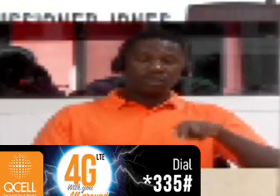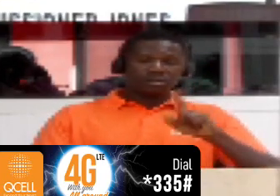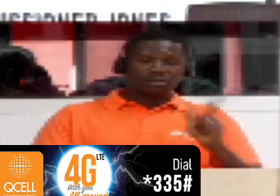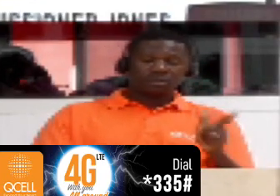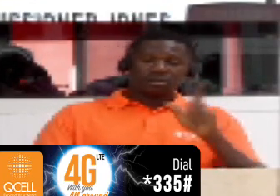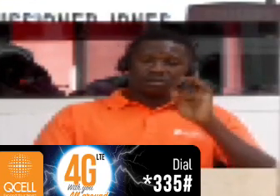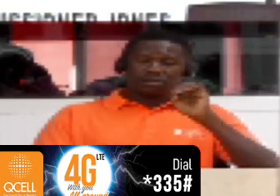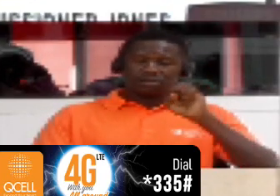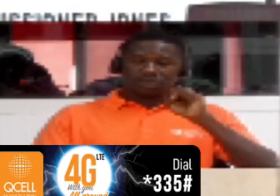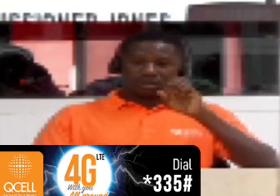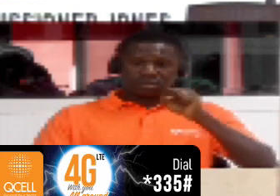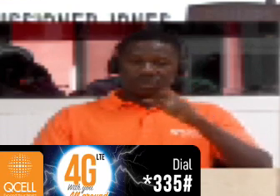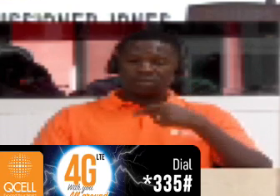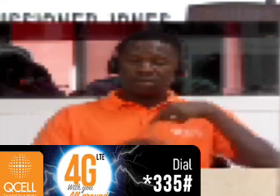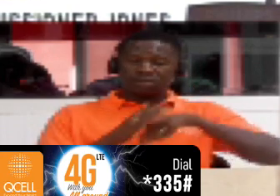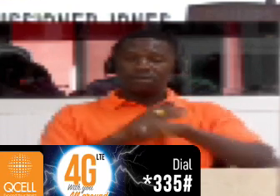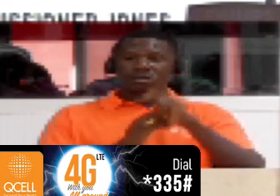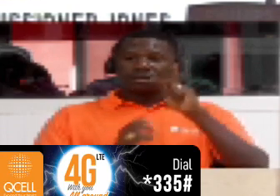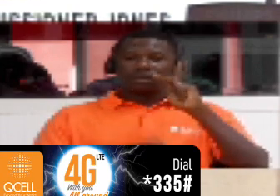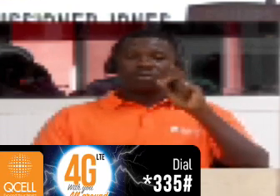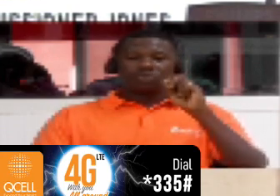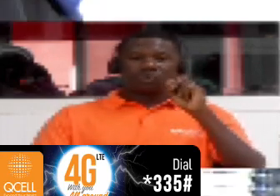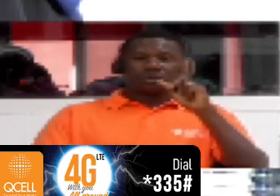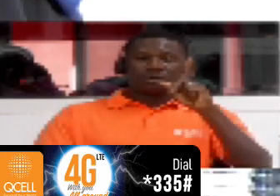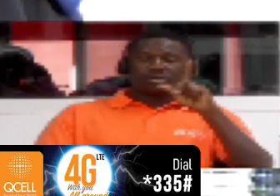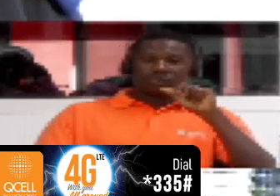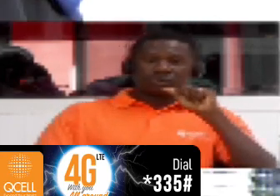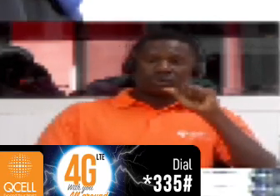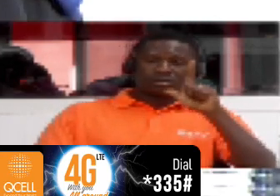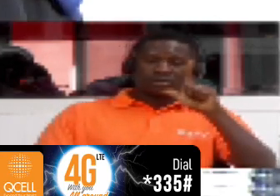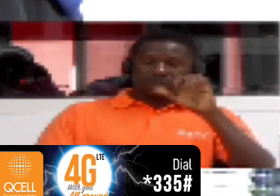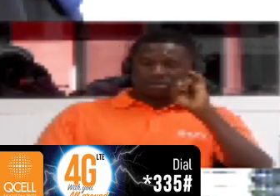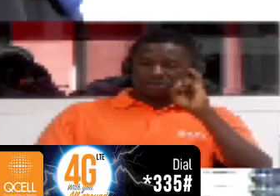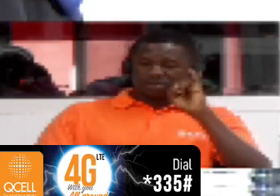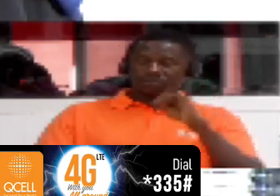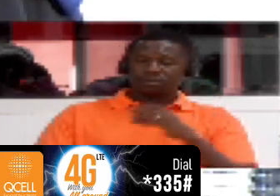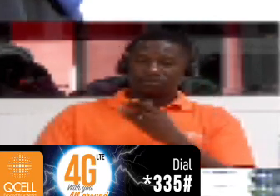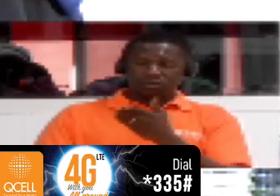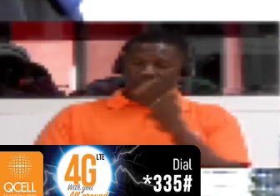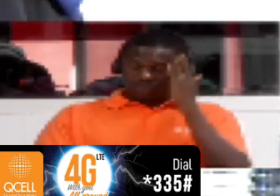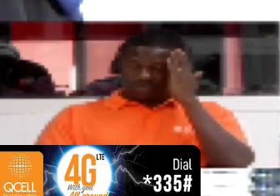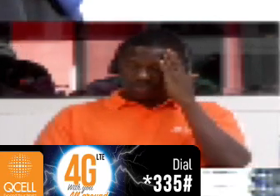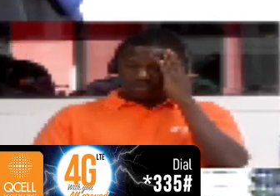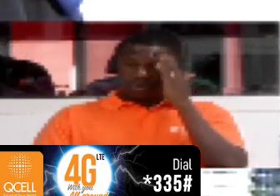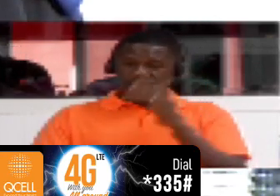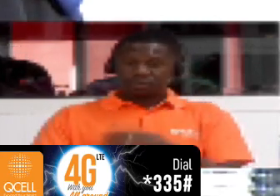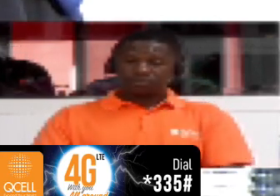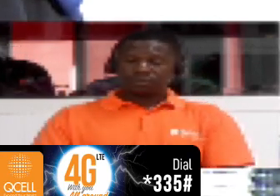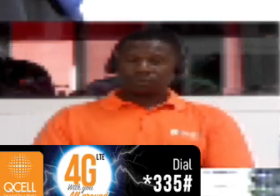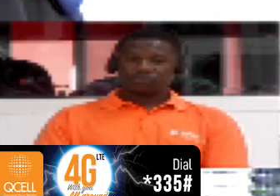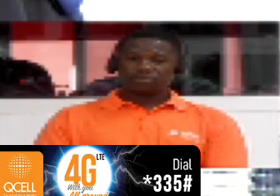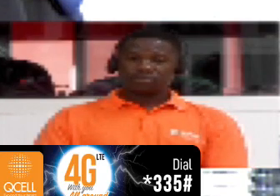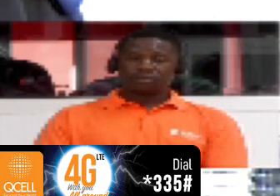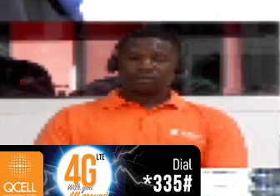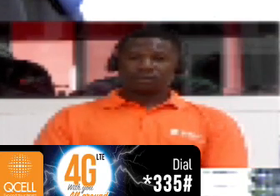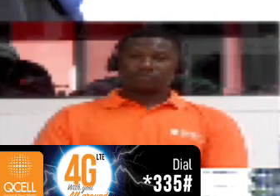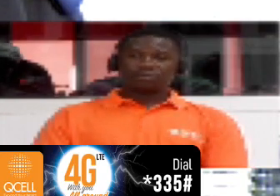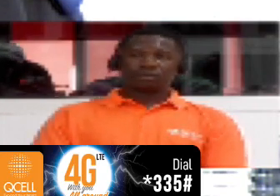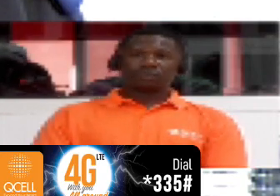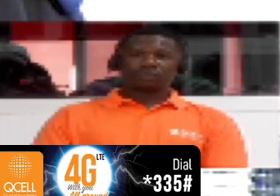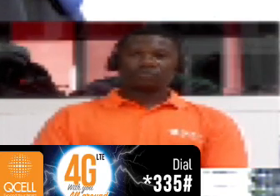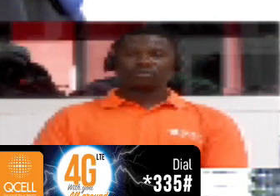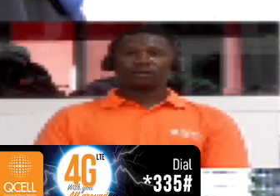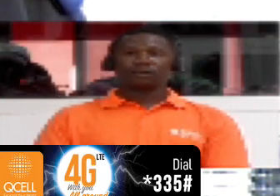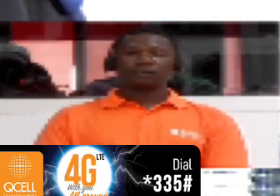benda tu mena Kololi. Yalo na utumo ko. Nim molu menu kana ejeteng nim patrol team molu woto dol itellem molti fanai kafu